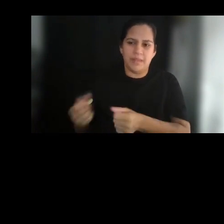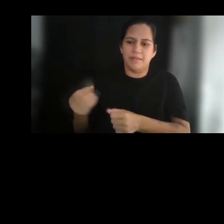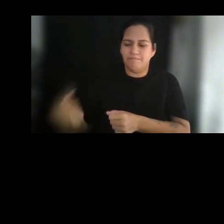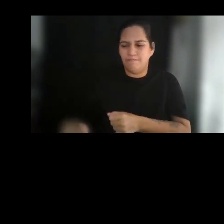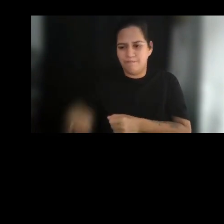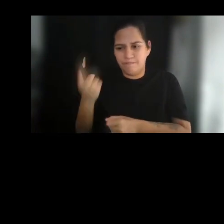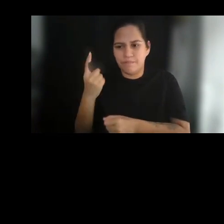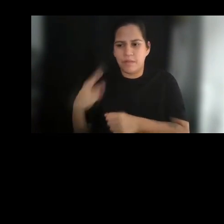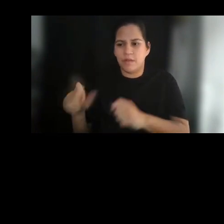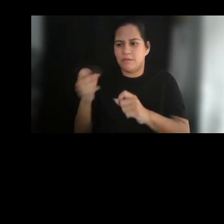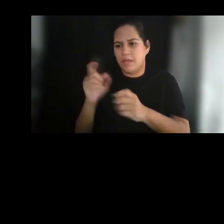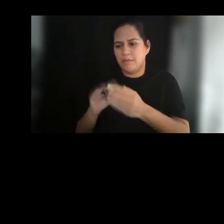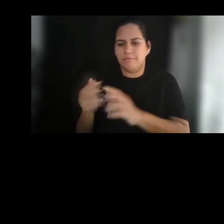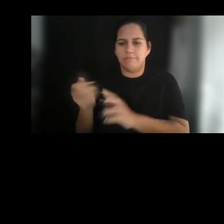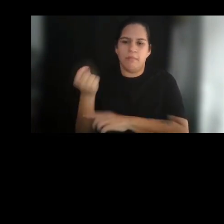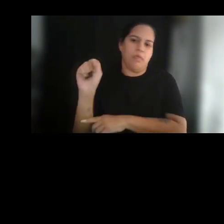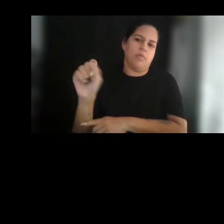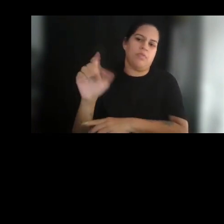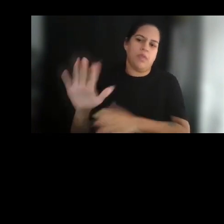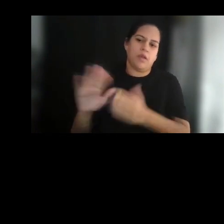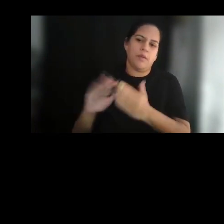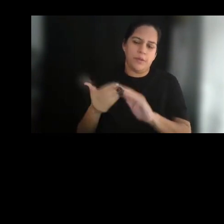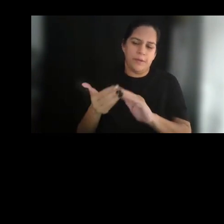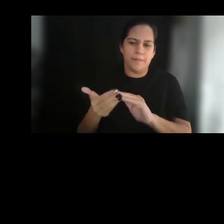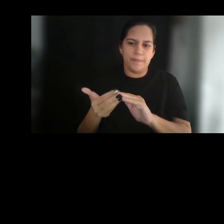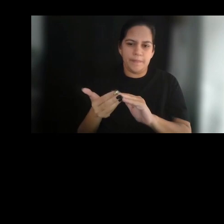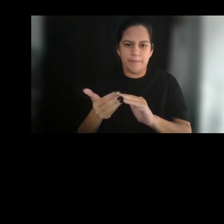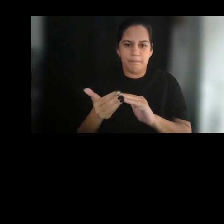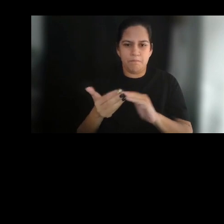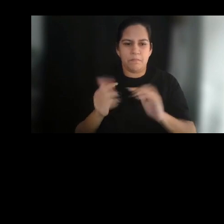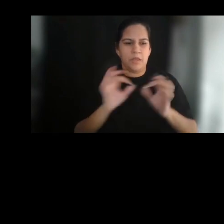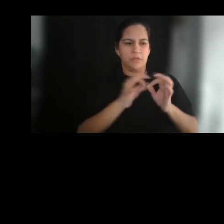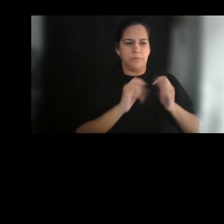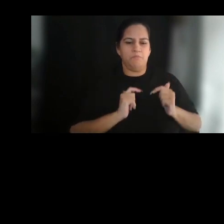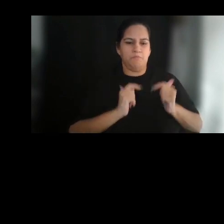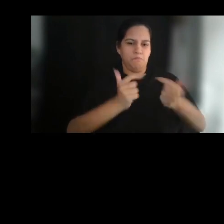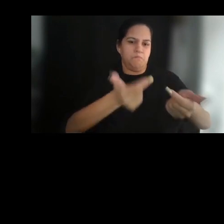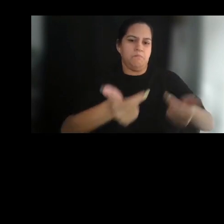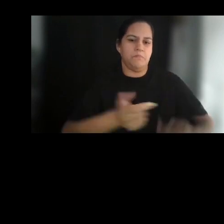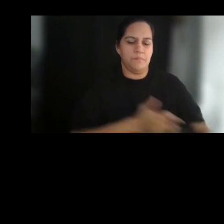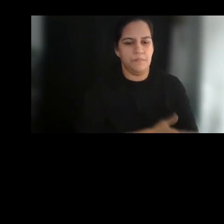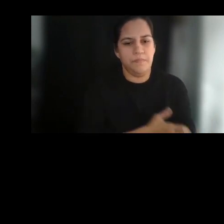on the community in a last grasp to save themselves,